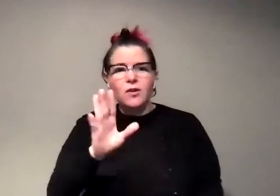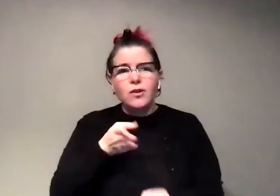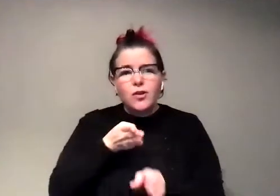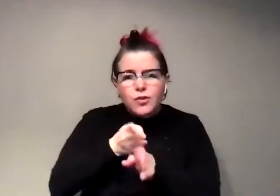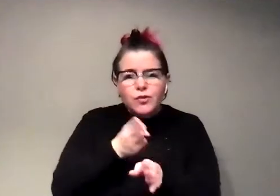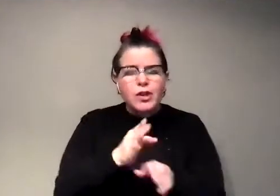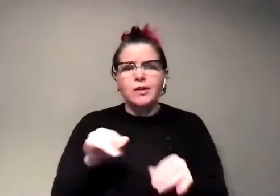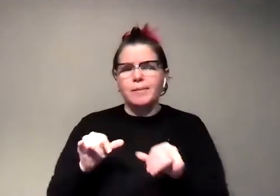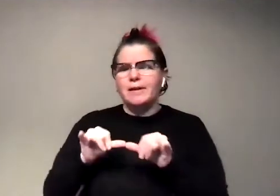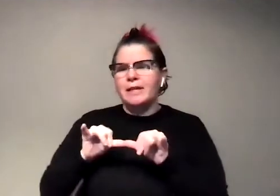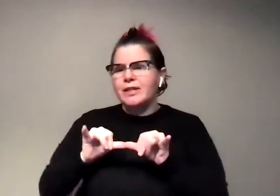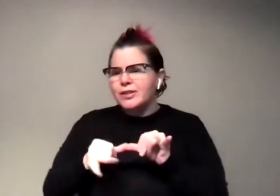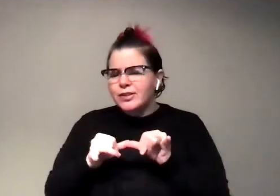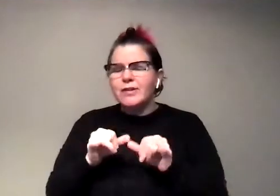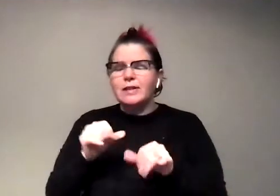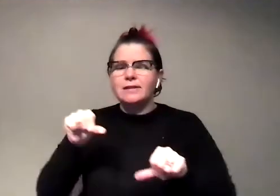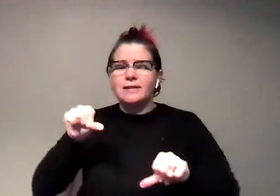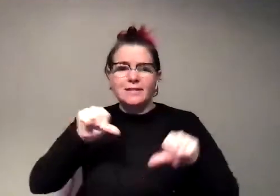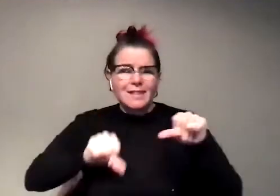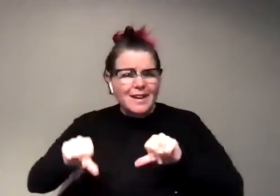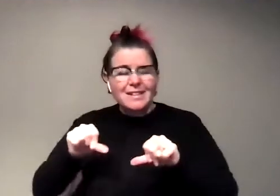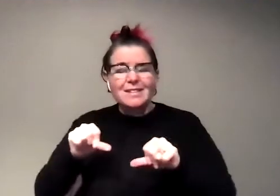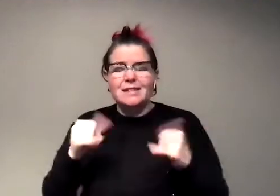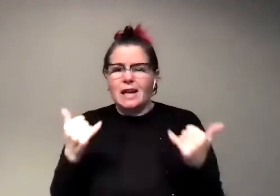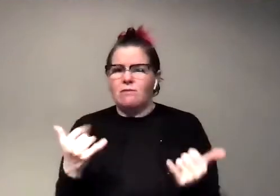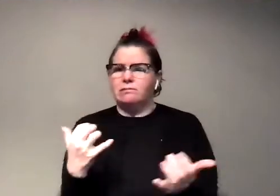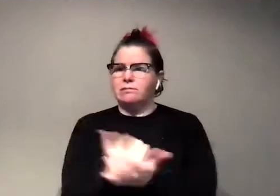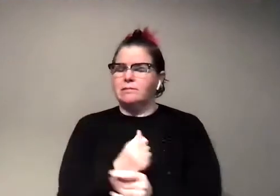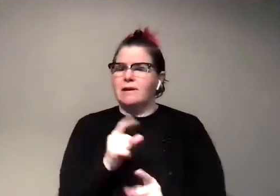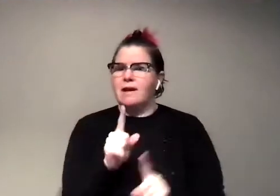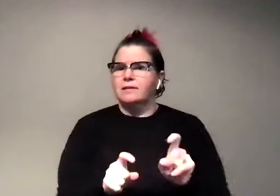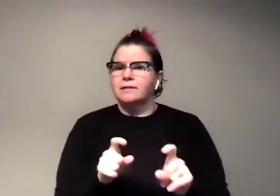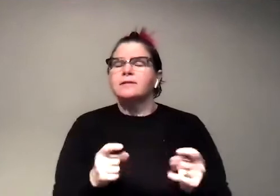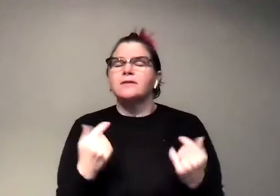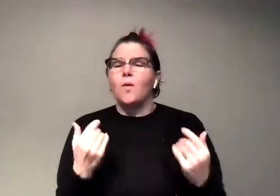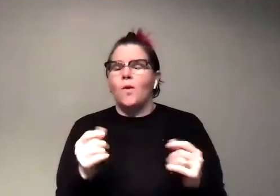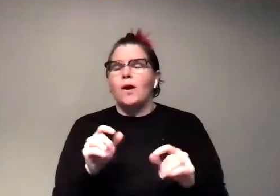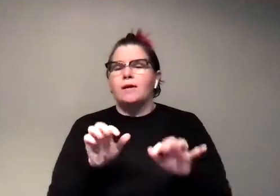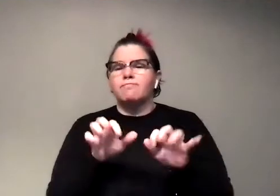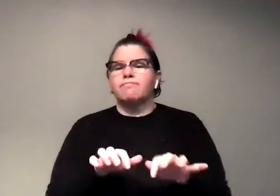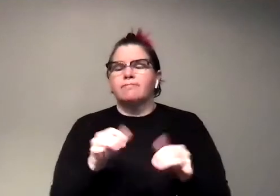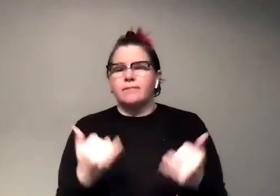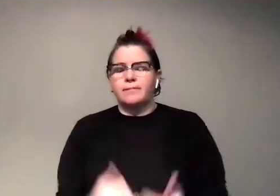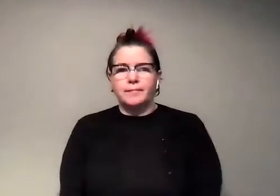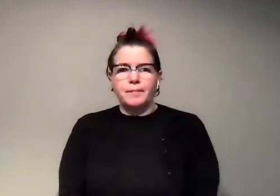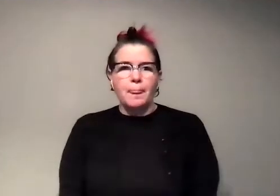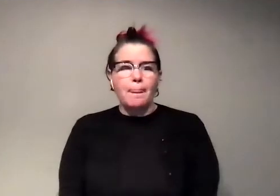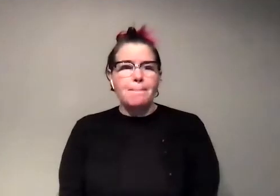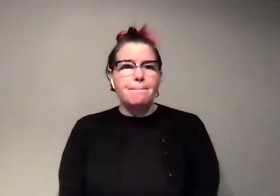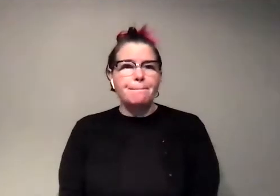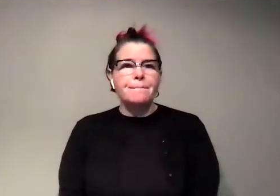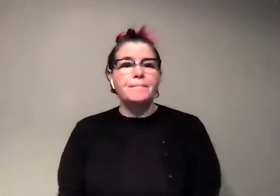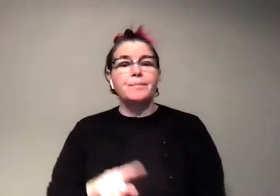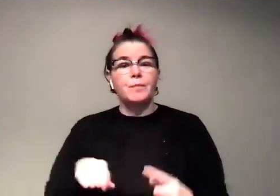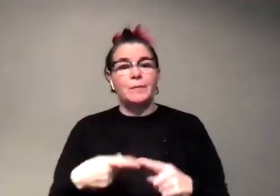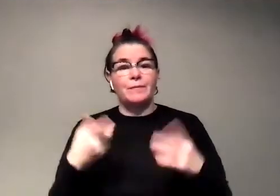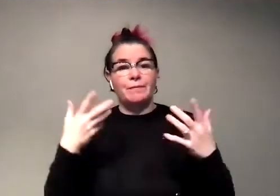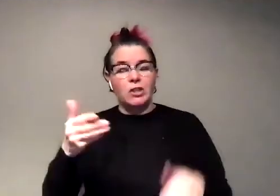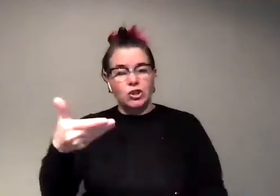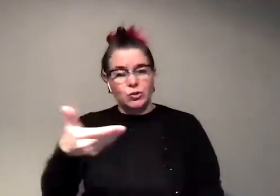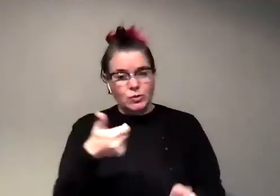engineering, science, now is the time. So feel free to submit those in the Q&A. And then after Shareef introduces himself,